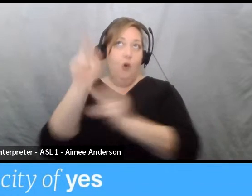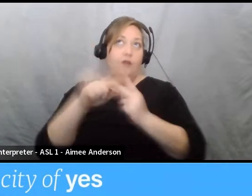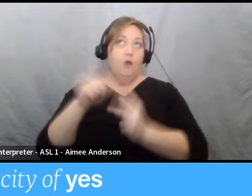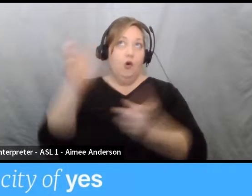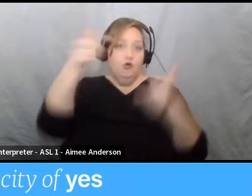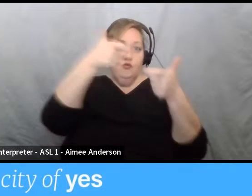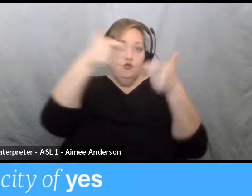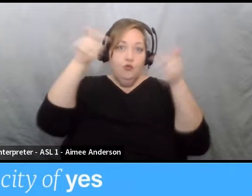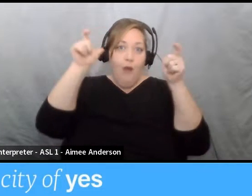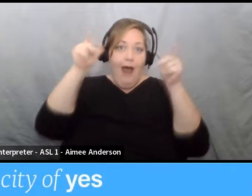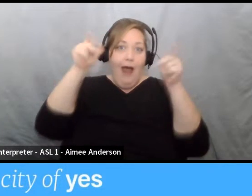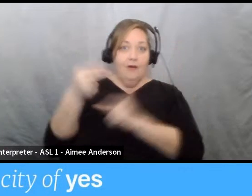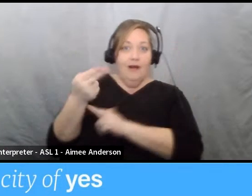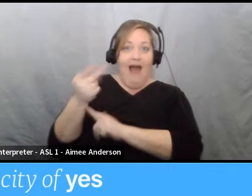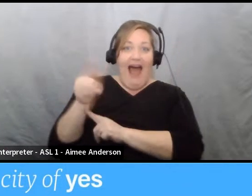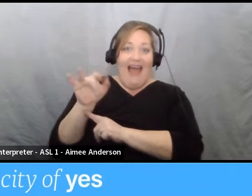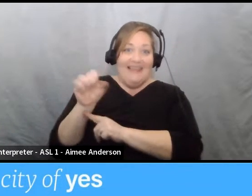studies,